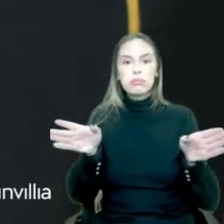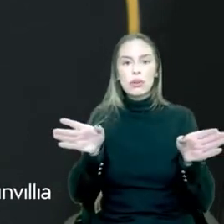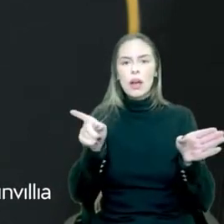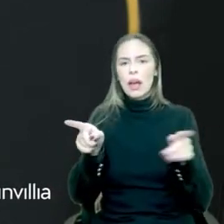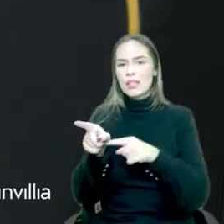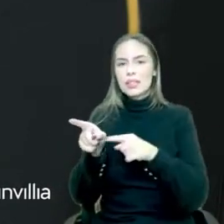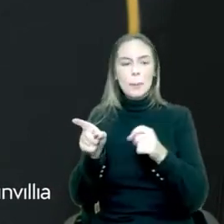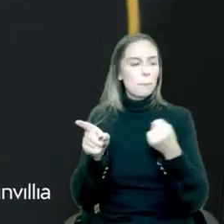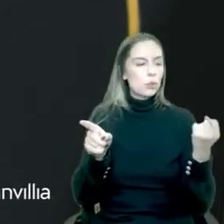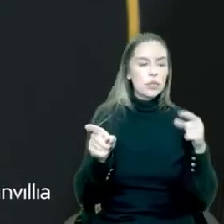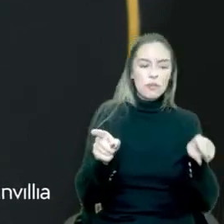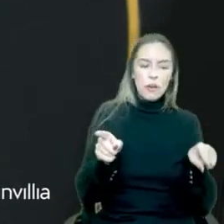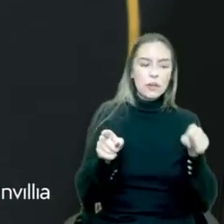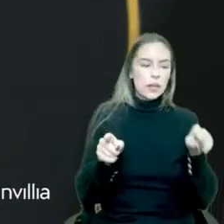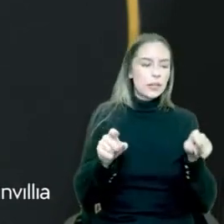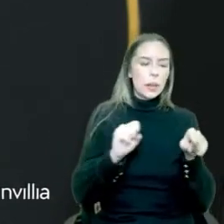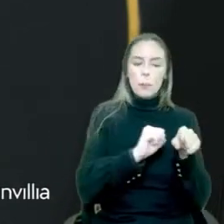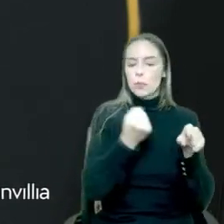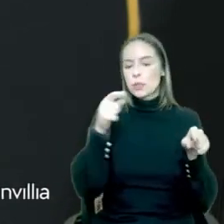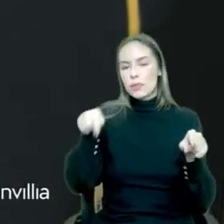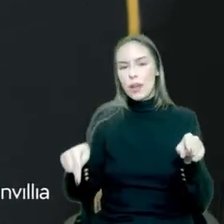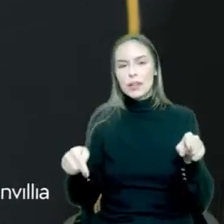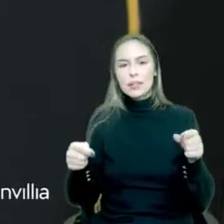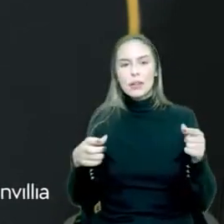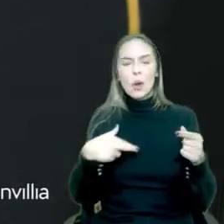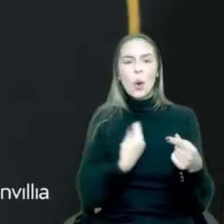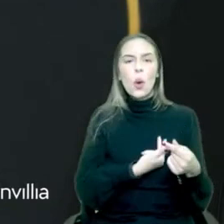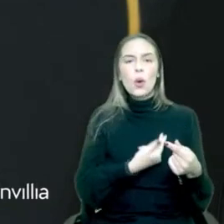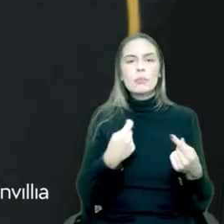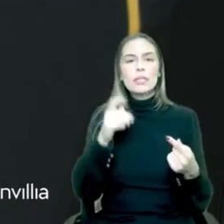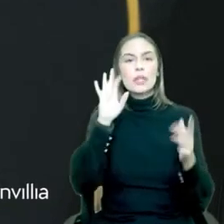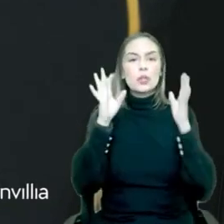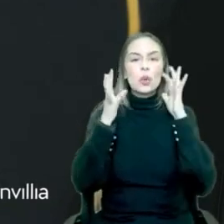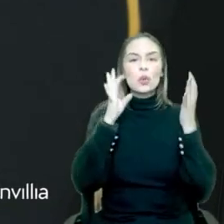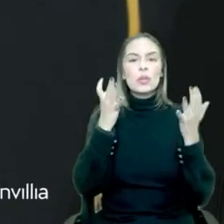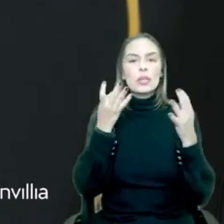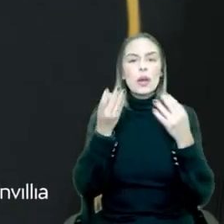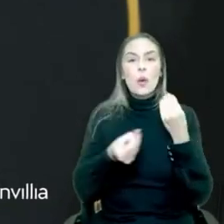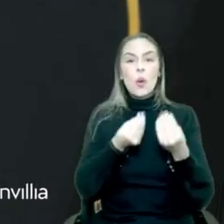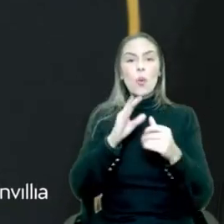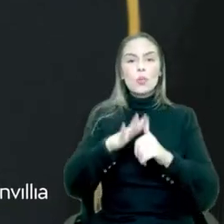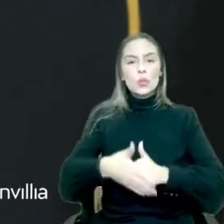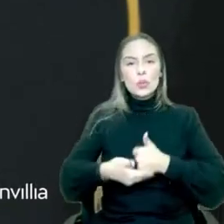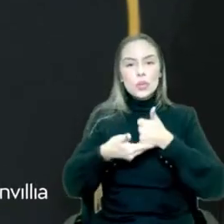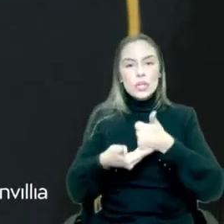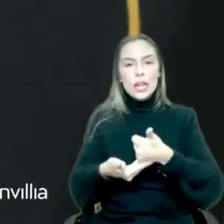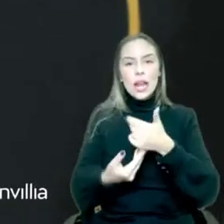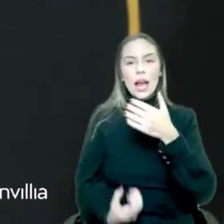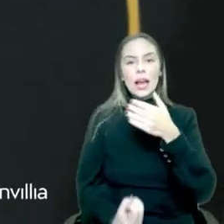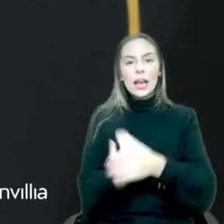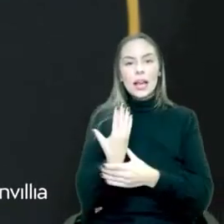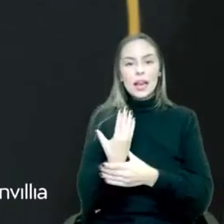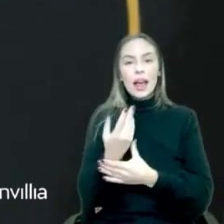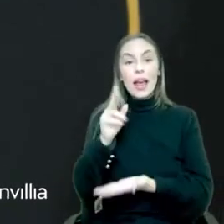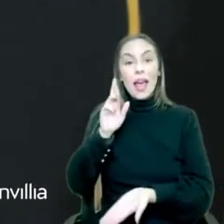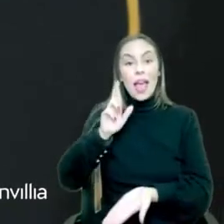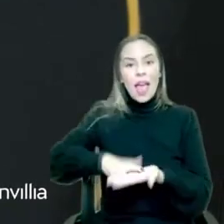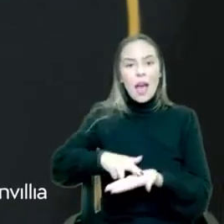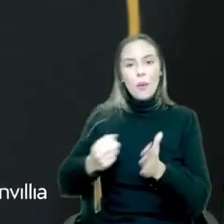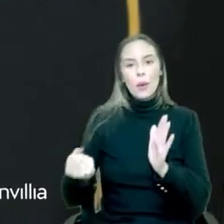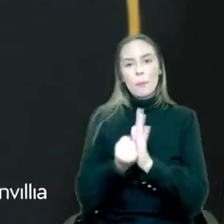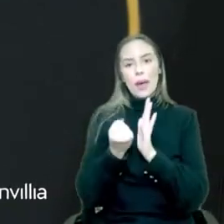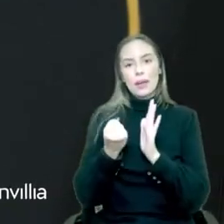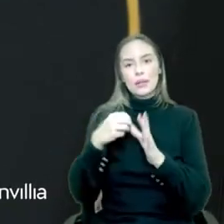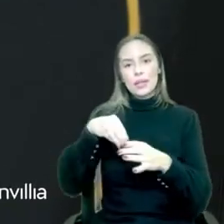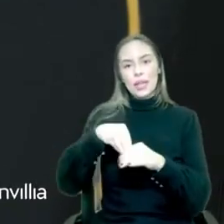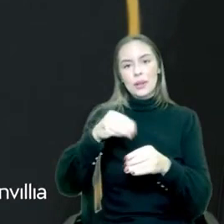think about a solution that you want to be sustainable and to create real impact in the business, we